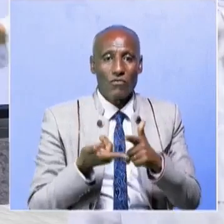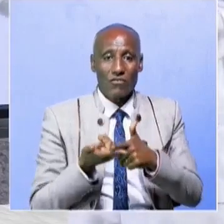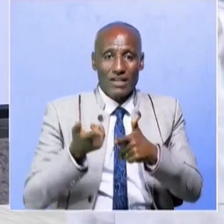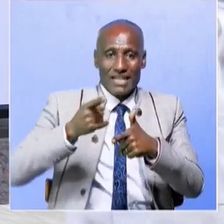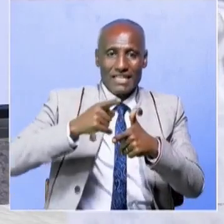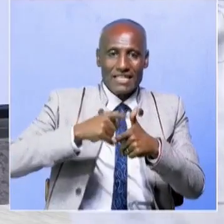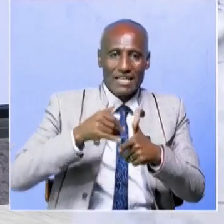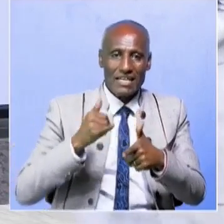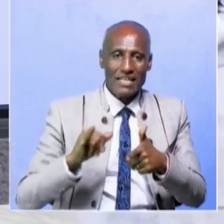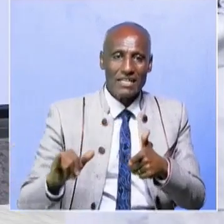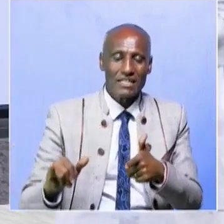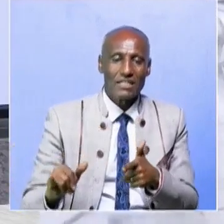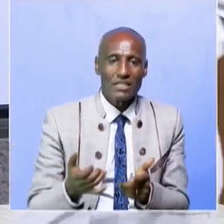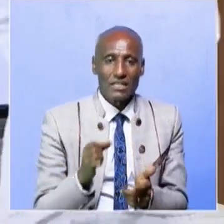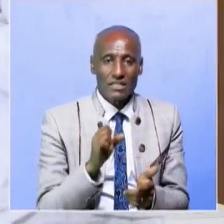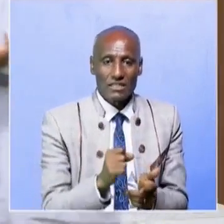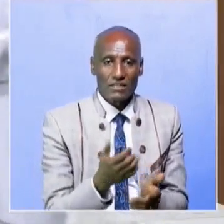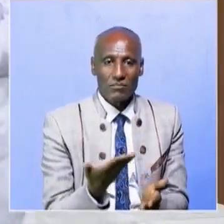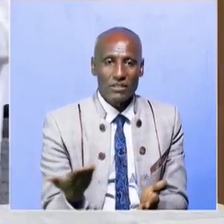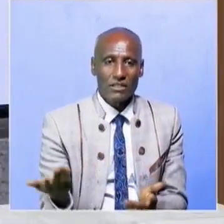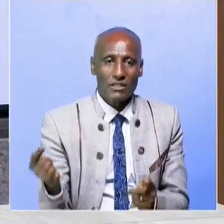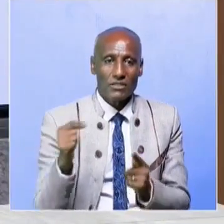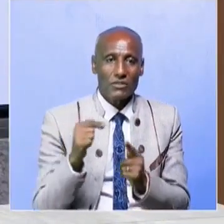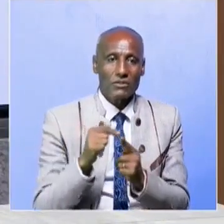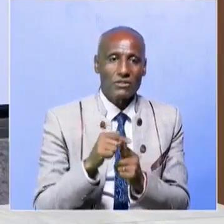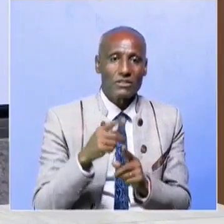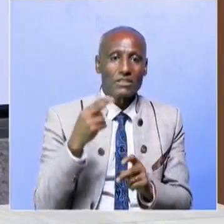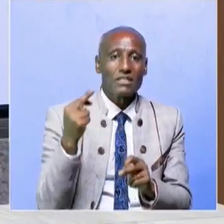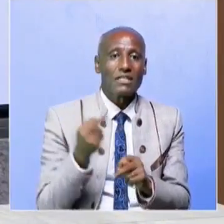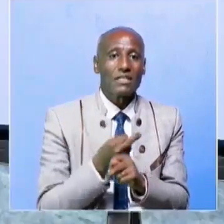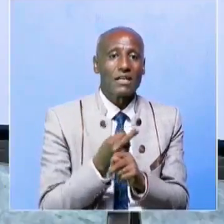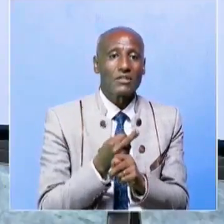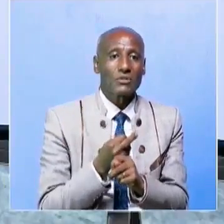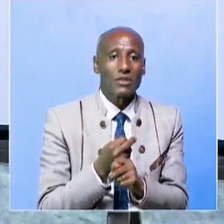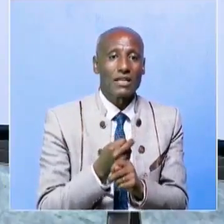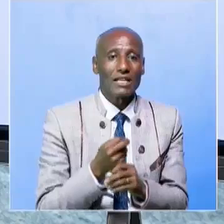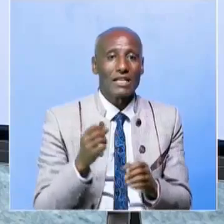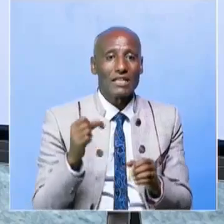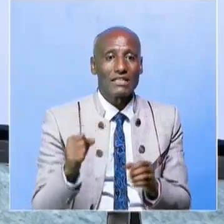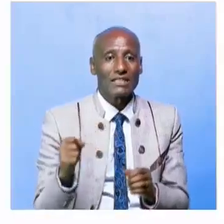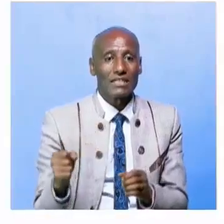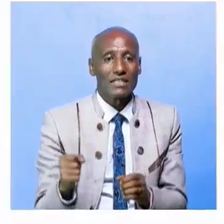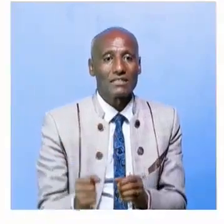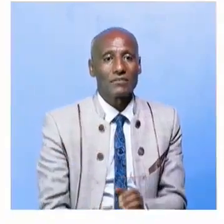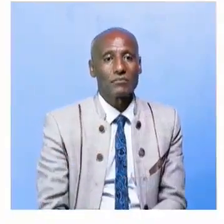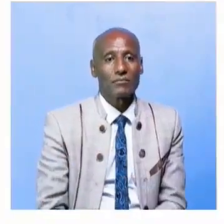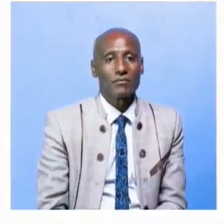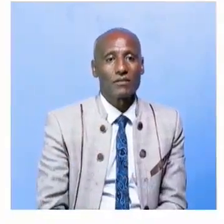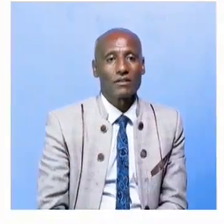something to its natural state. We also have